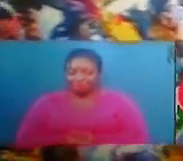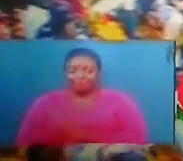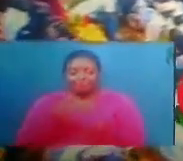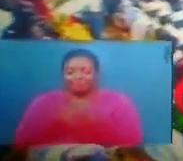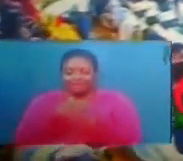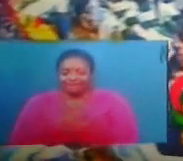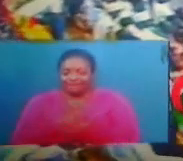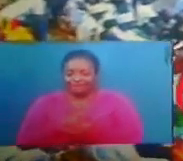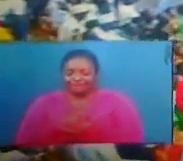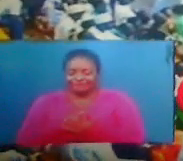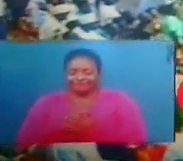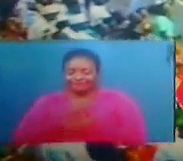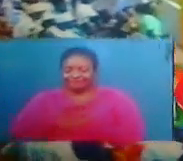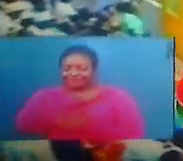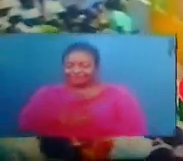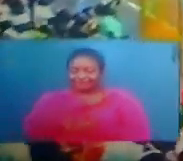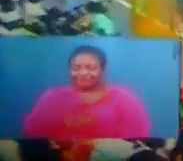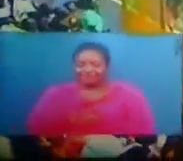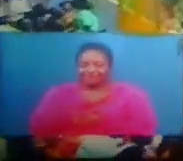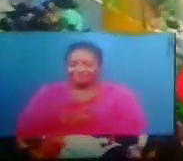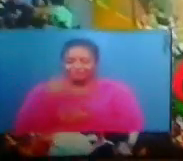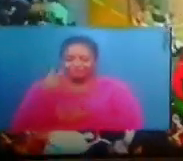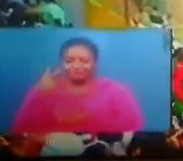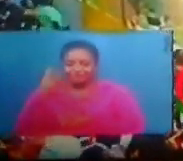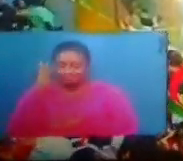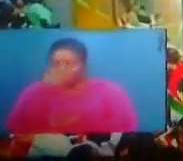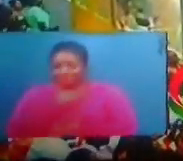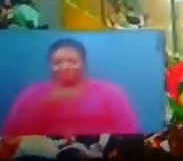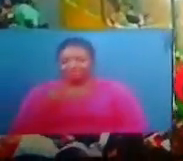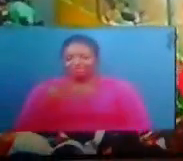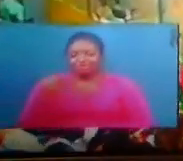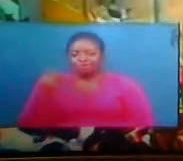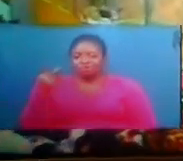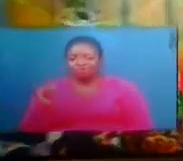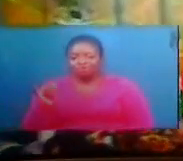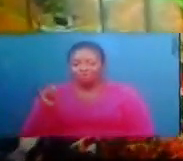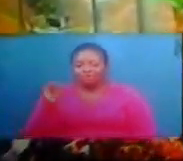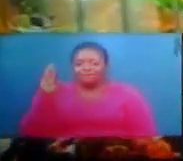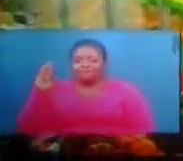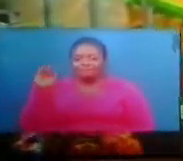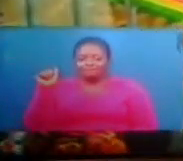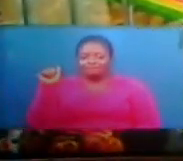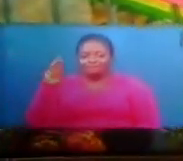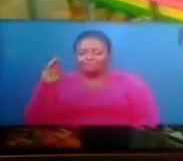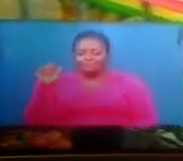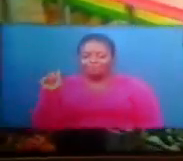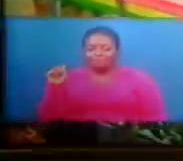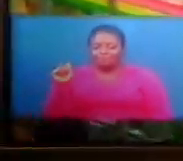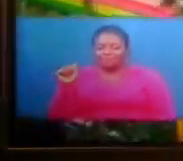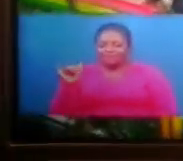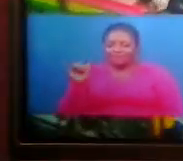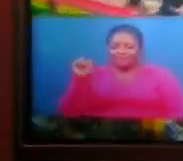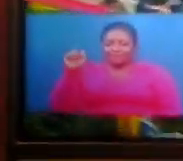Again, shots from the Baba Yara Sports Stadium in Kumasi, filled to capacity stadium.